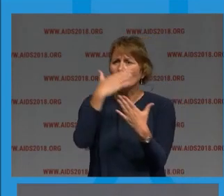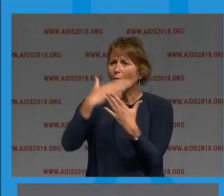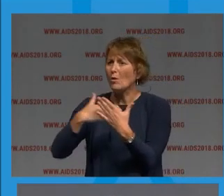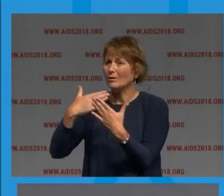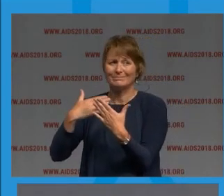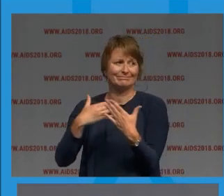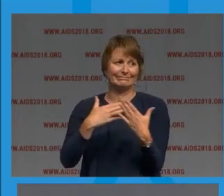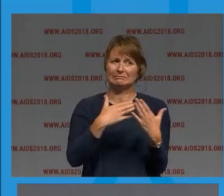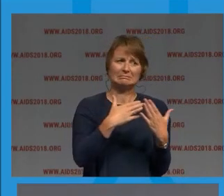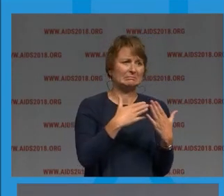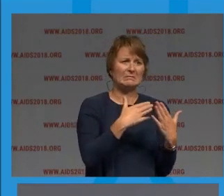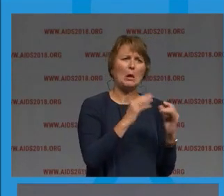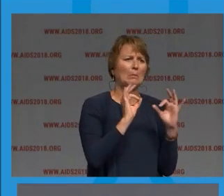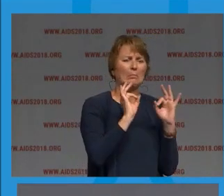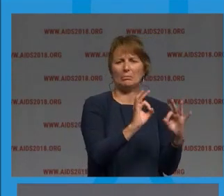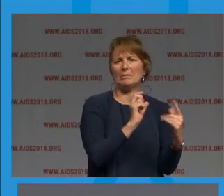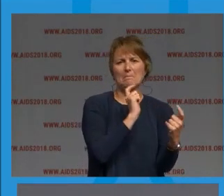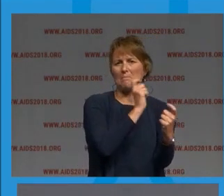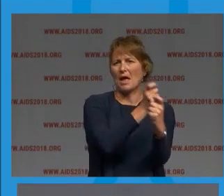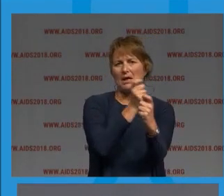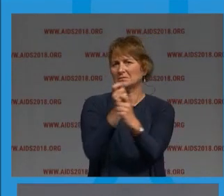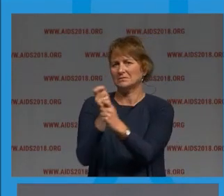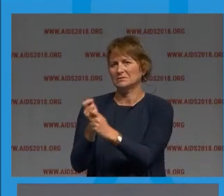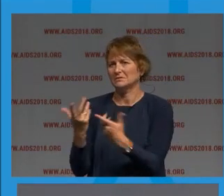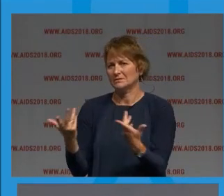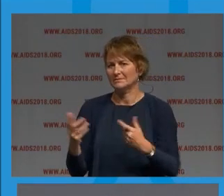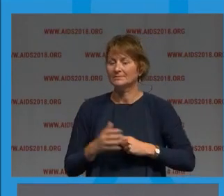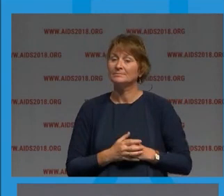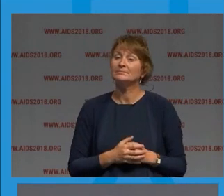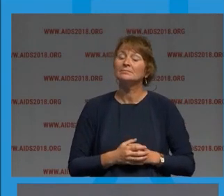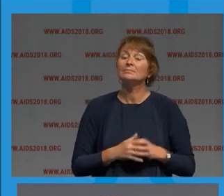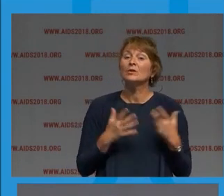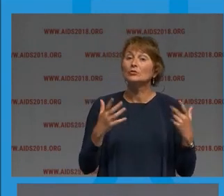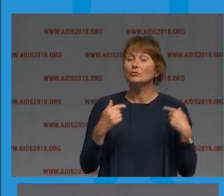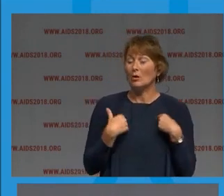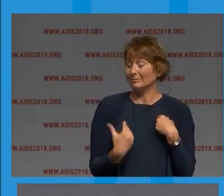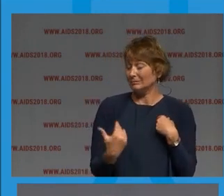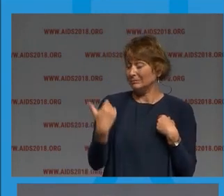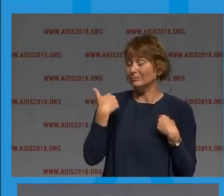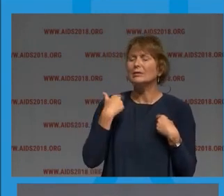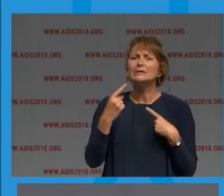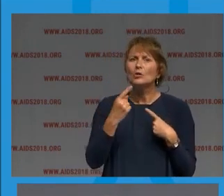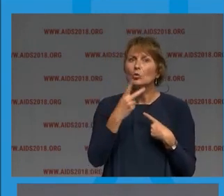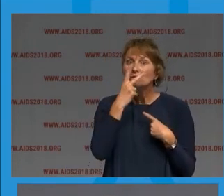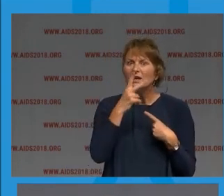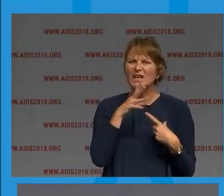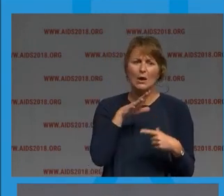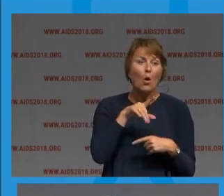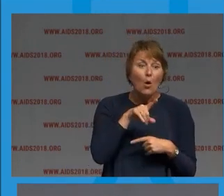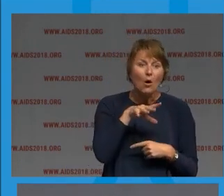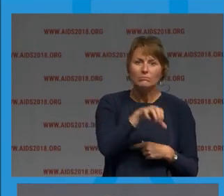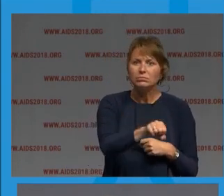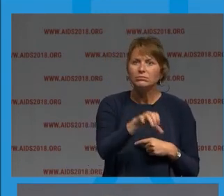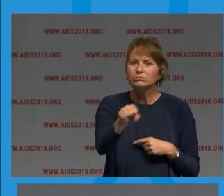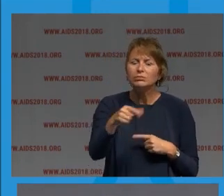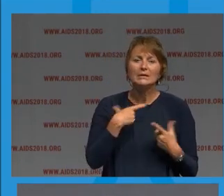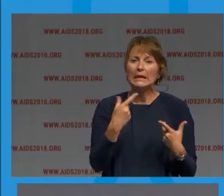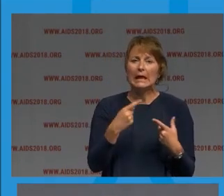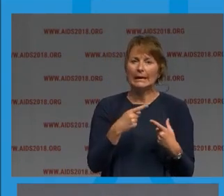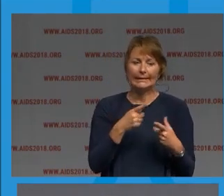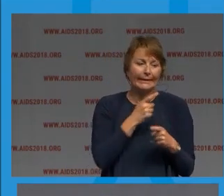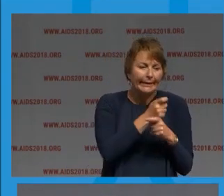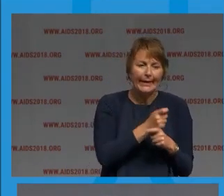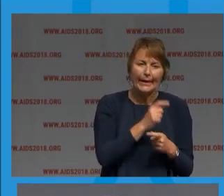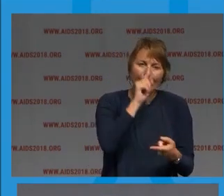often inadequate. As a result of there is late detection, poor retention in care, hence leading